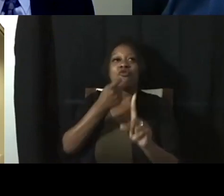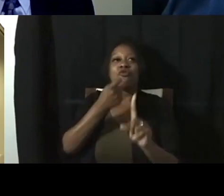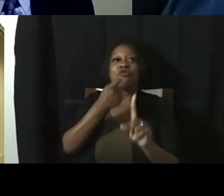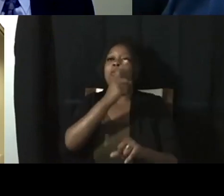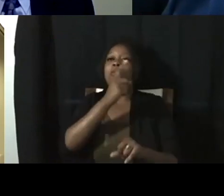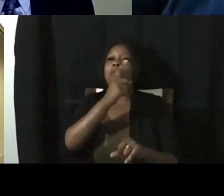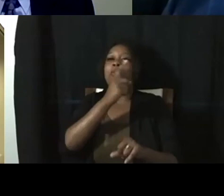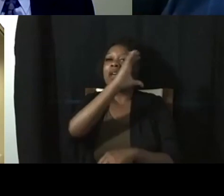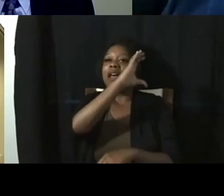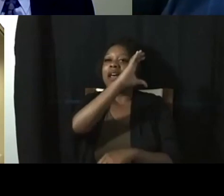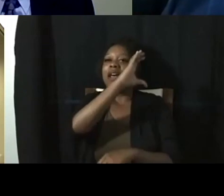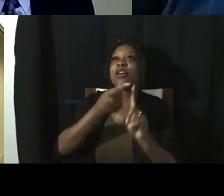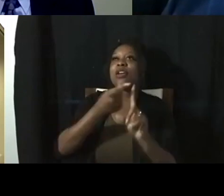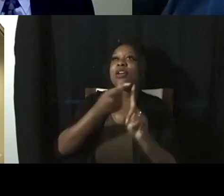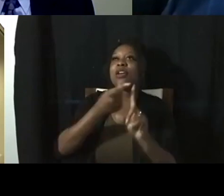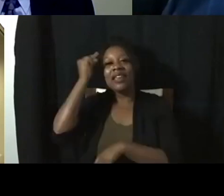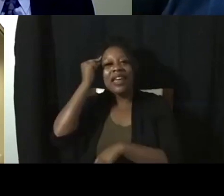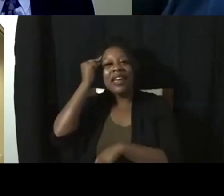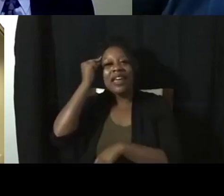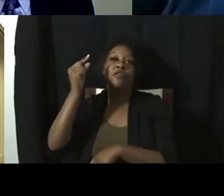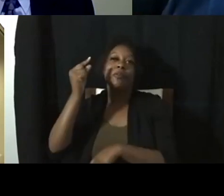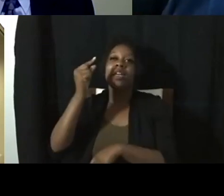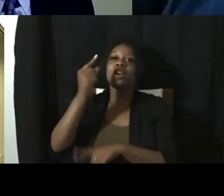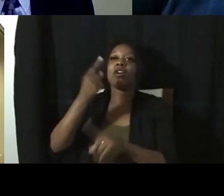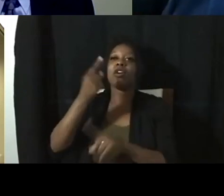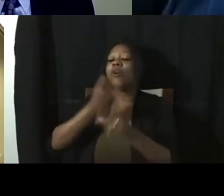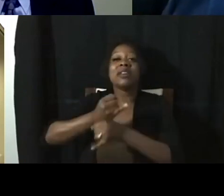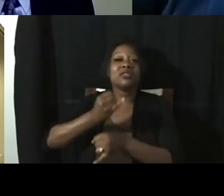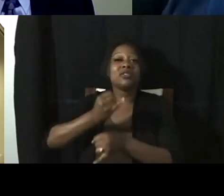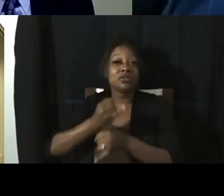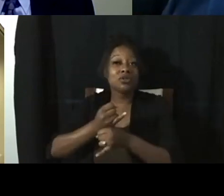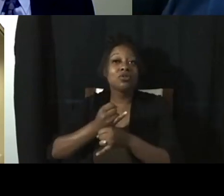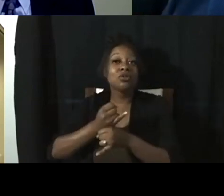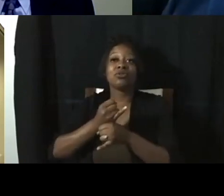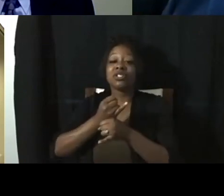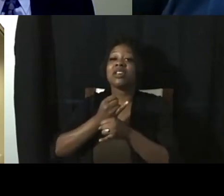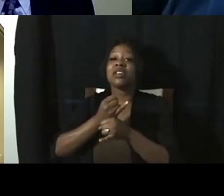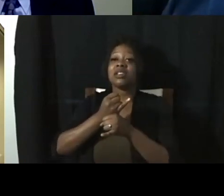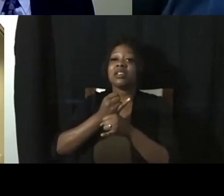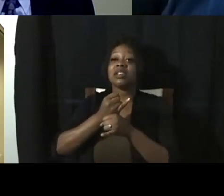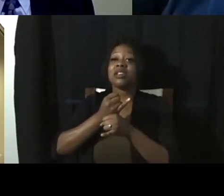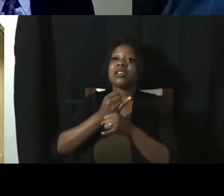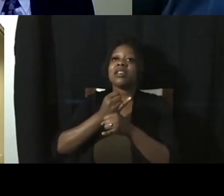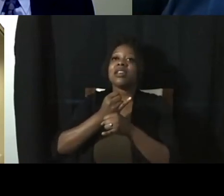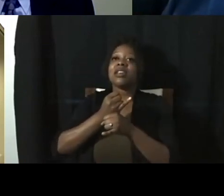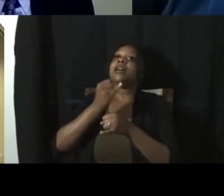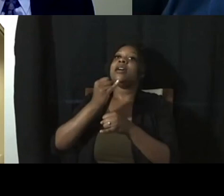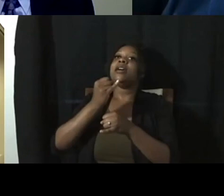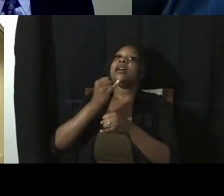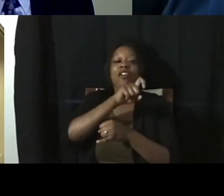employer, from institutions that go to the employee